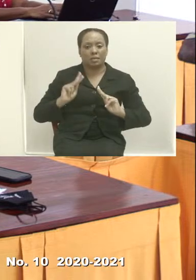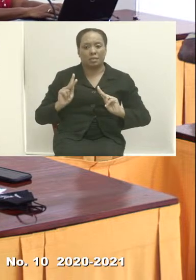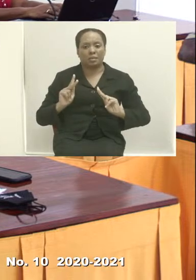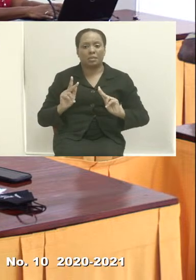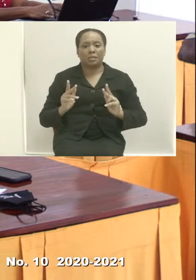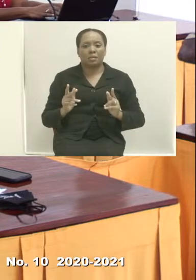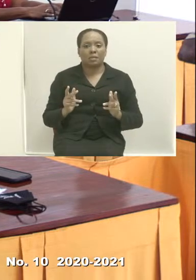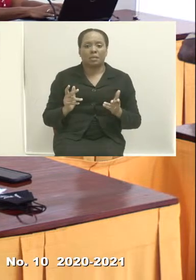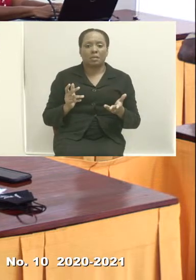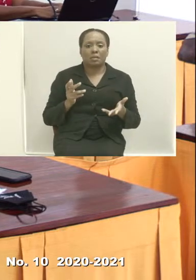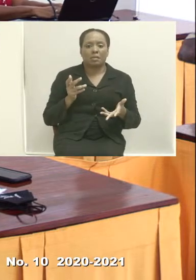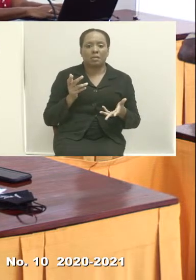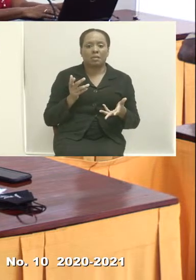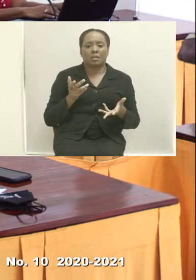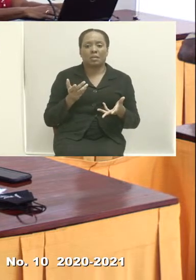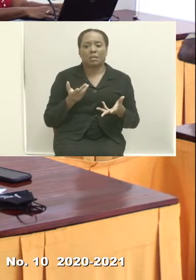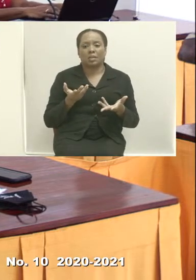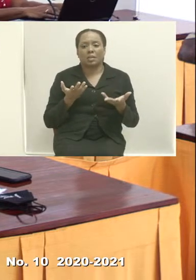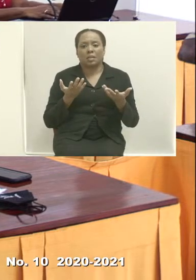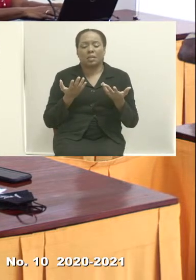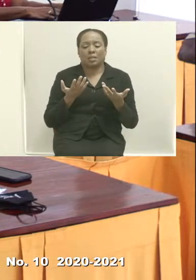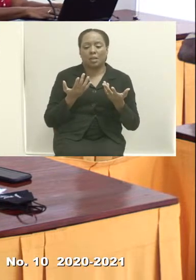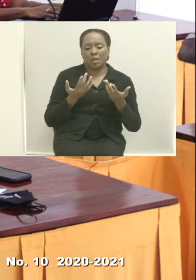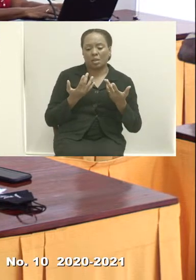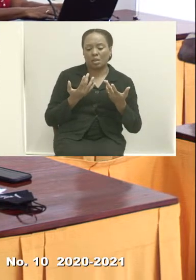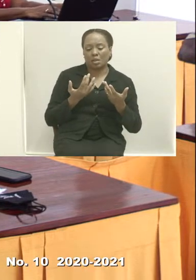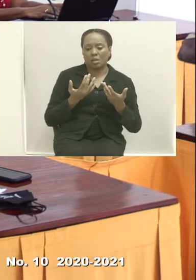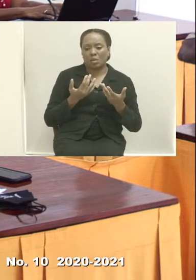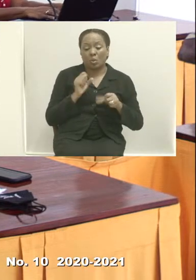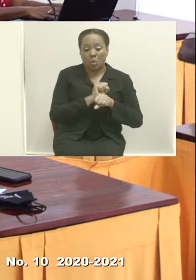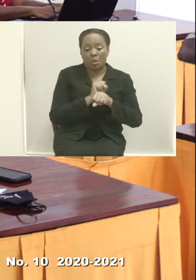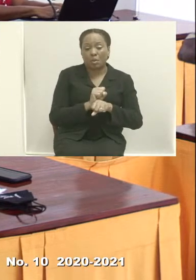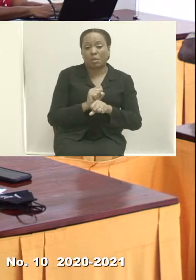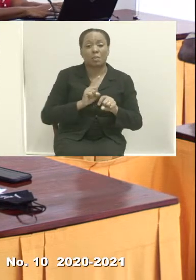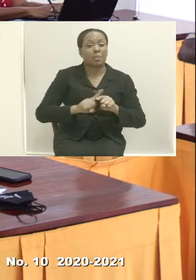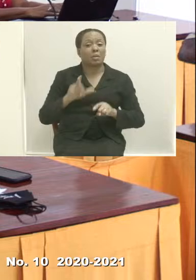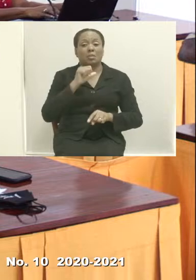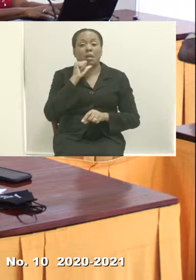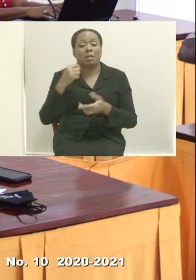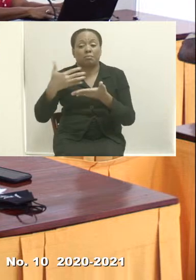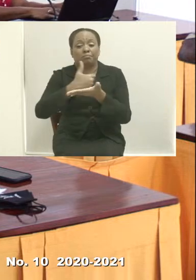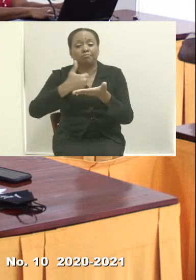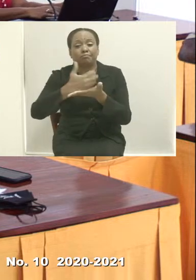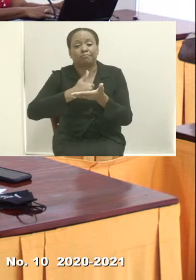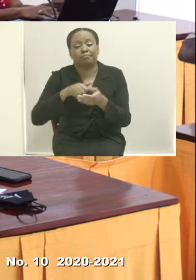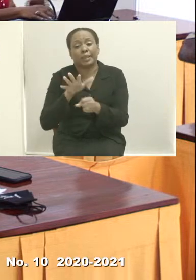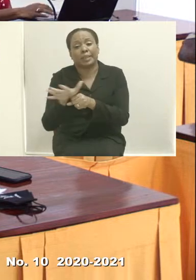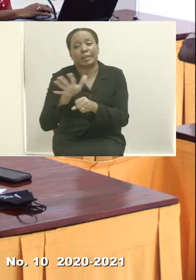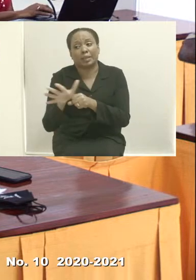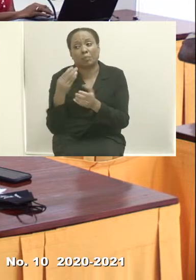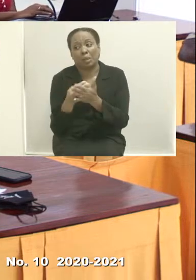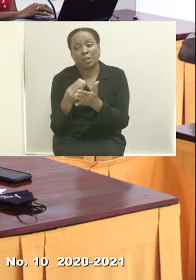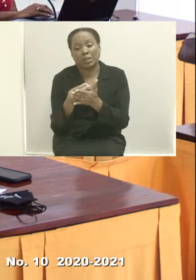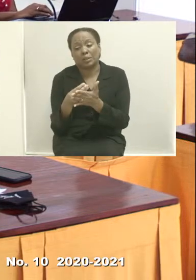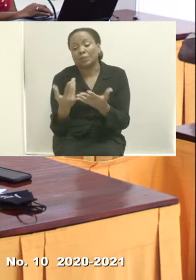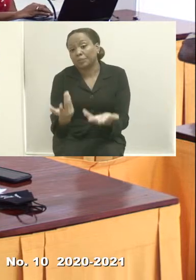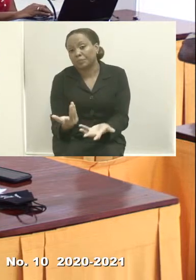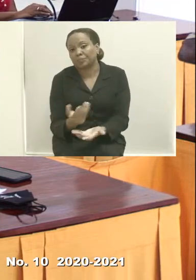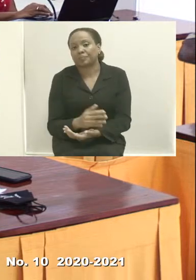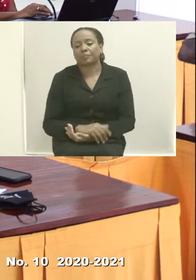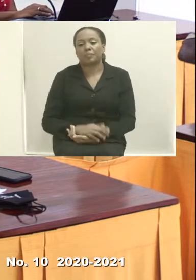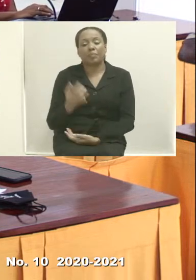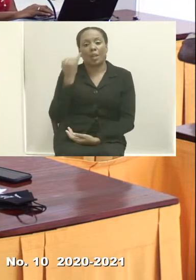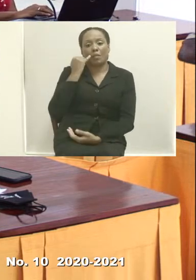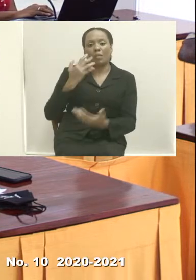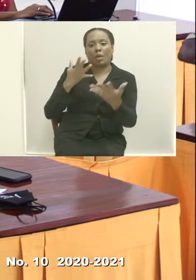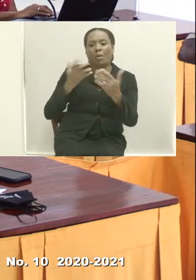state of contingency, even though they are employed. And that is something that we have to deal with if we're going to move this sector, and by extension